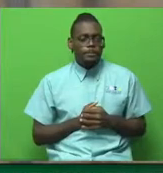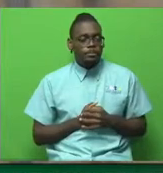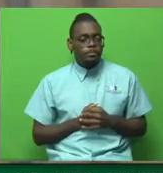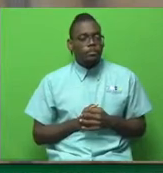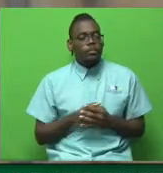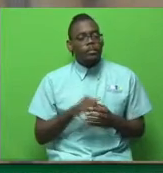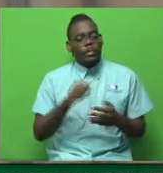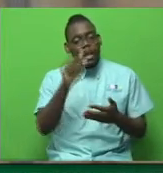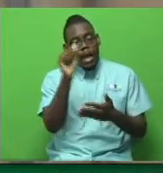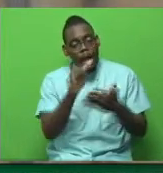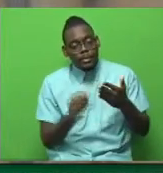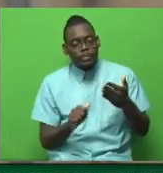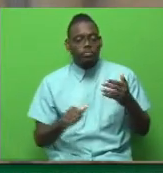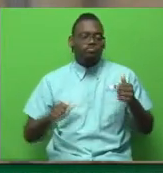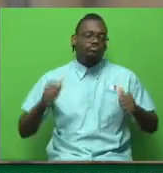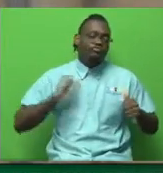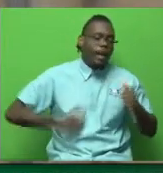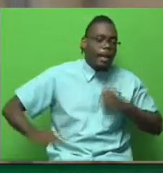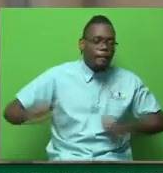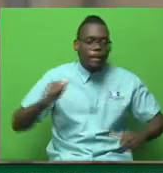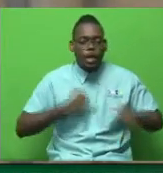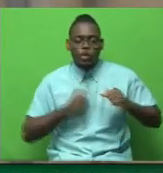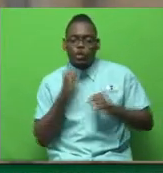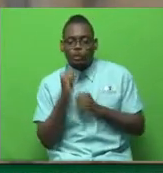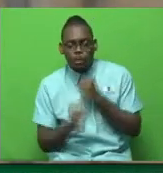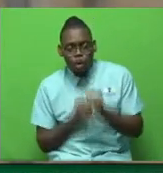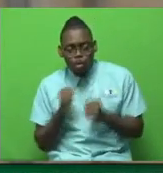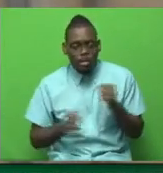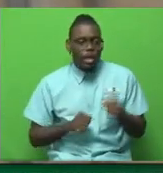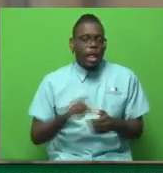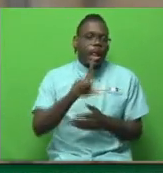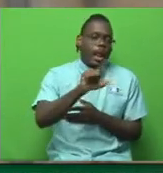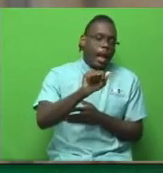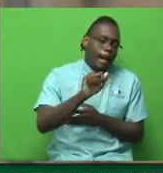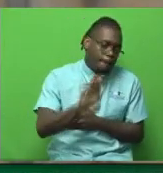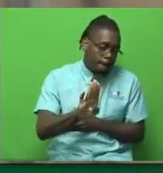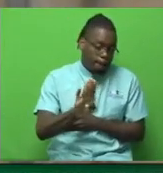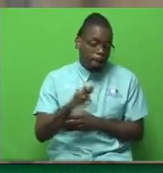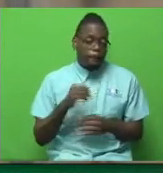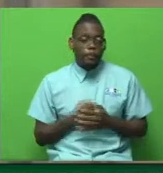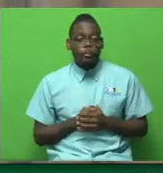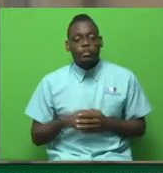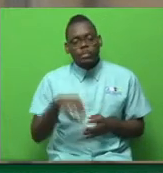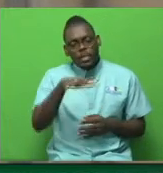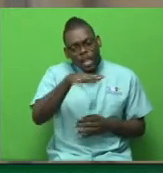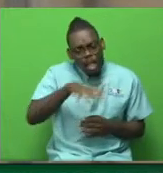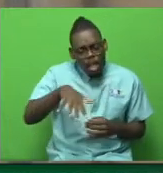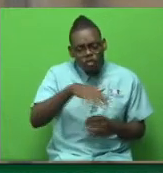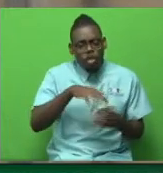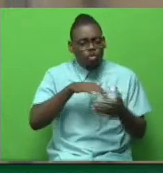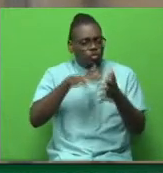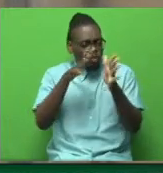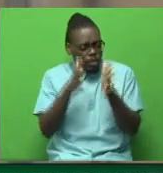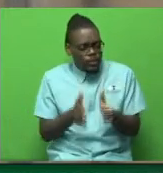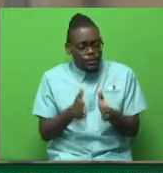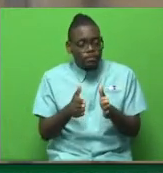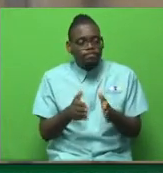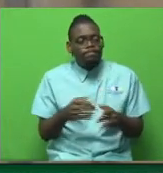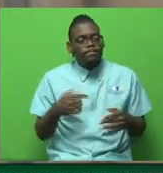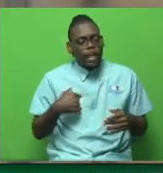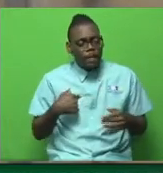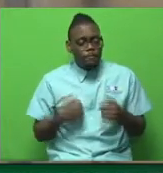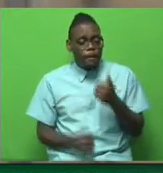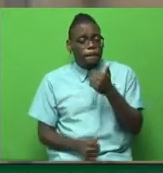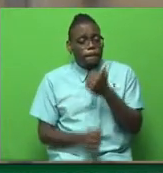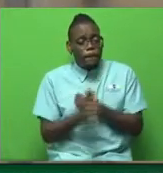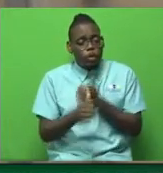Arts the sporting Fields the labs critical these are the areas that our students are most engaged in in most of our